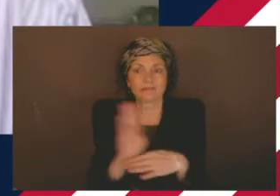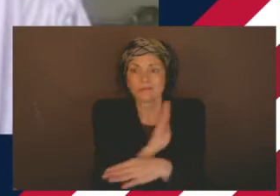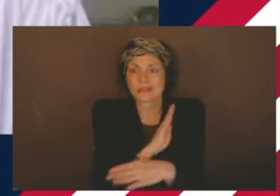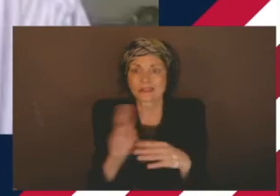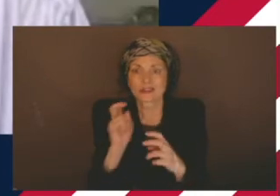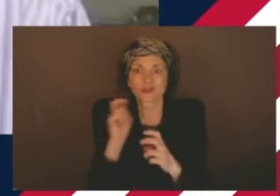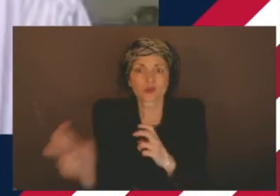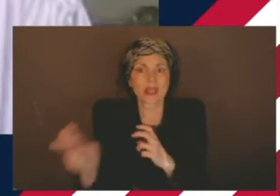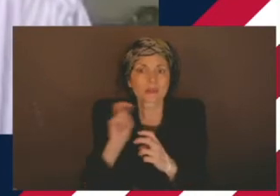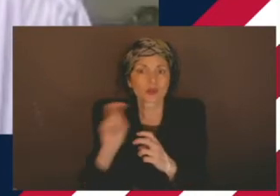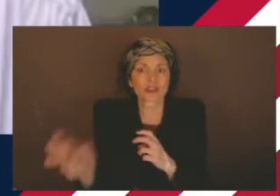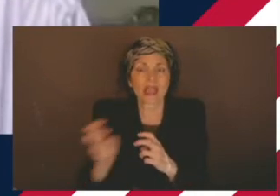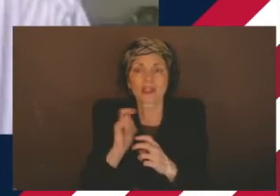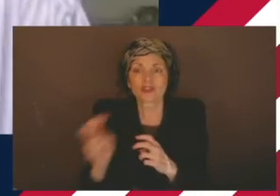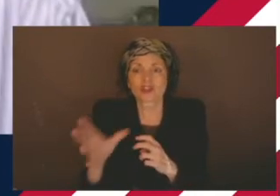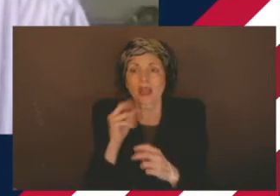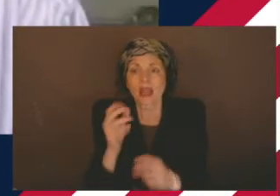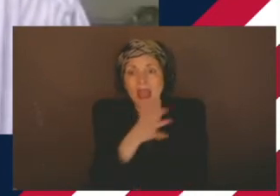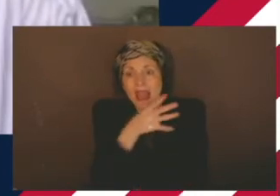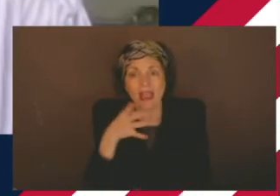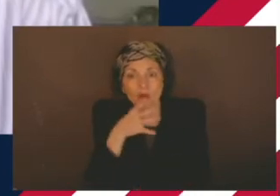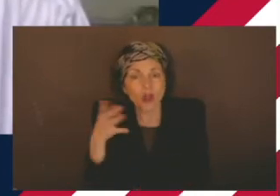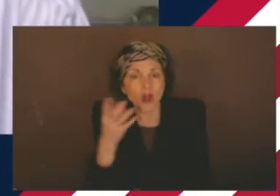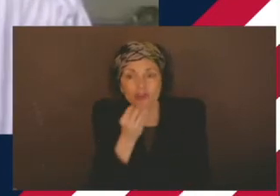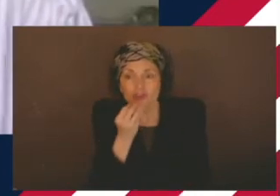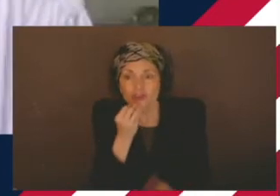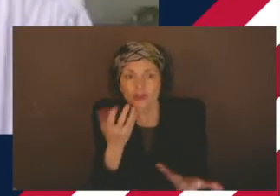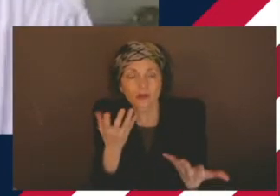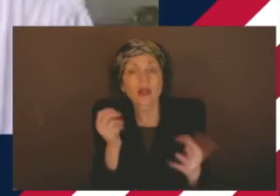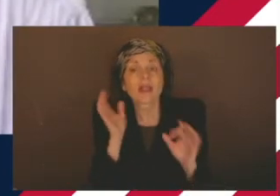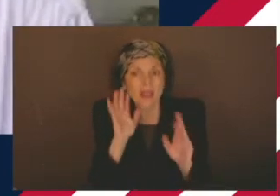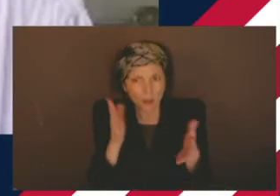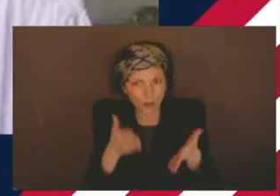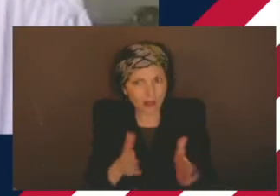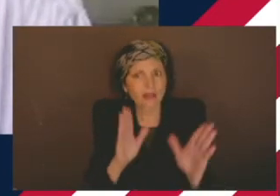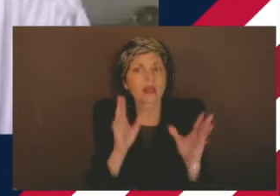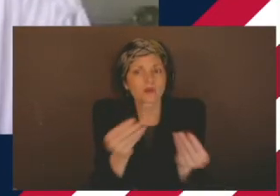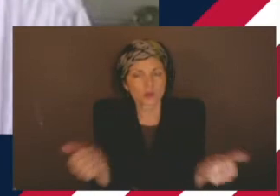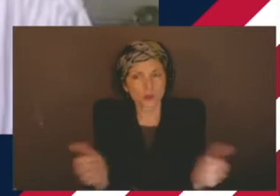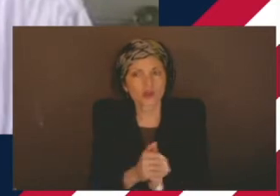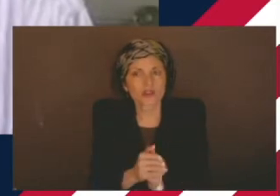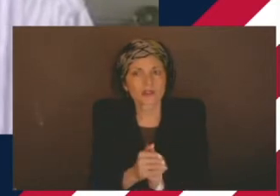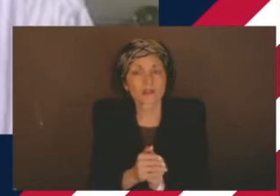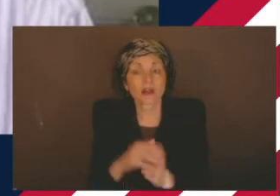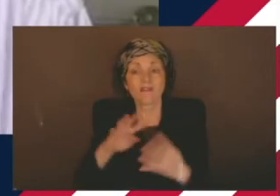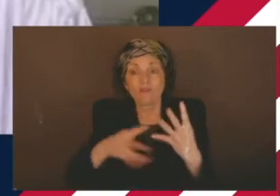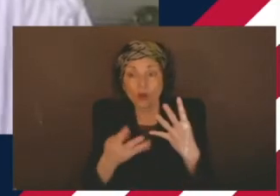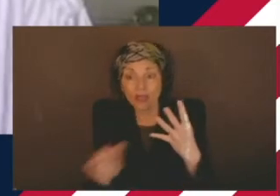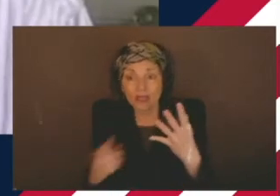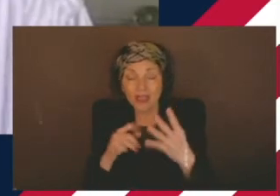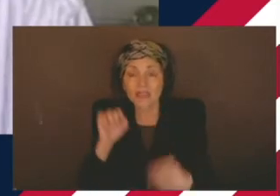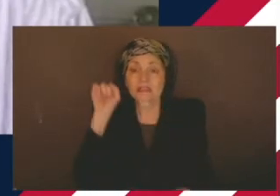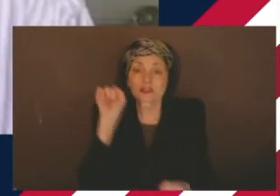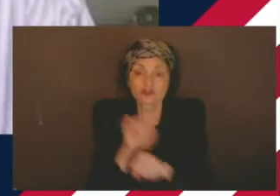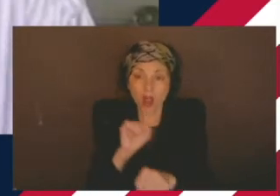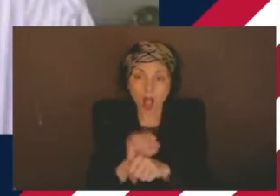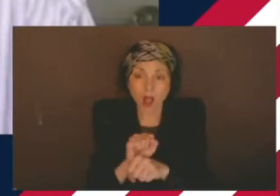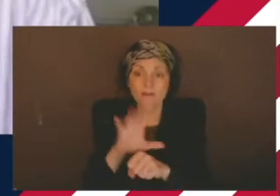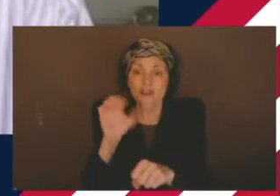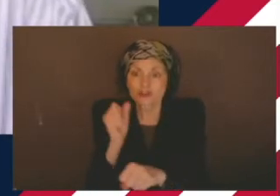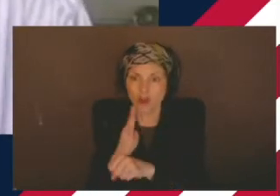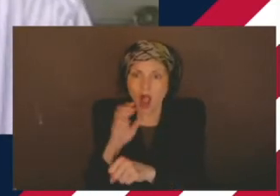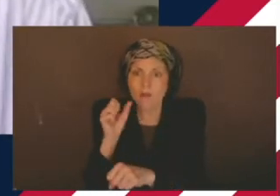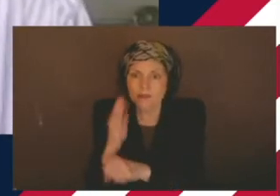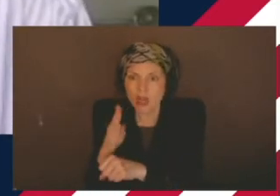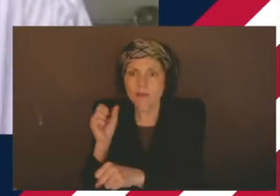will enable regional solutions. 4, jobs, jobs, jobs. We need to create millions of good jobs